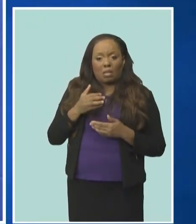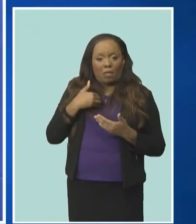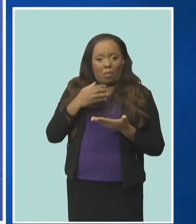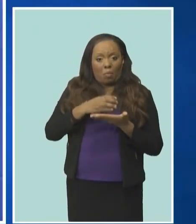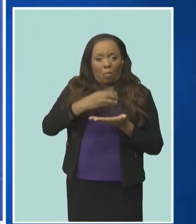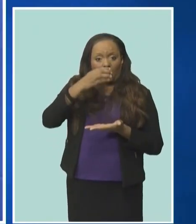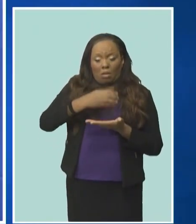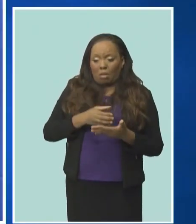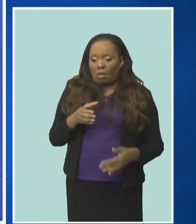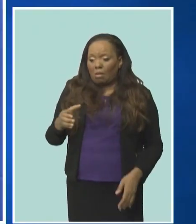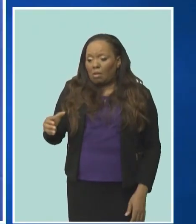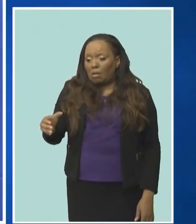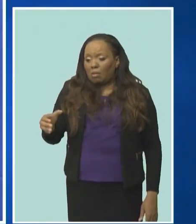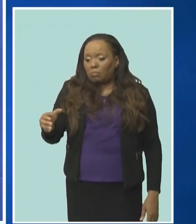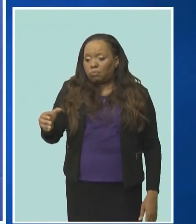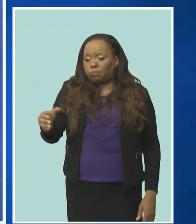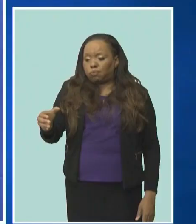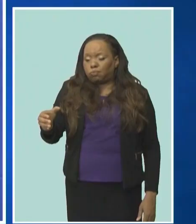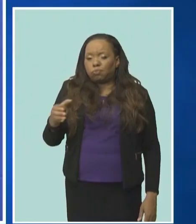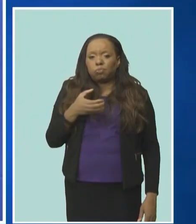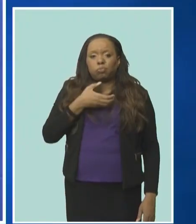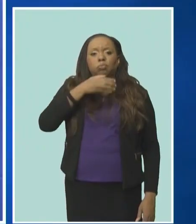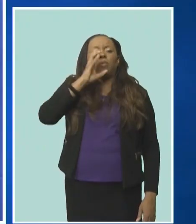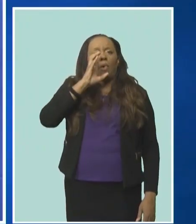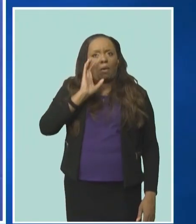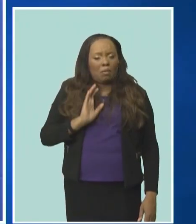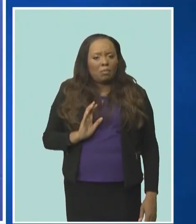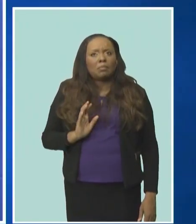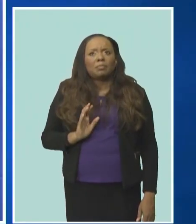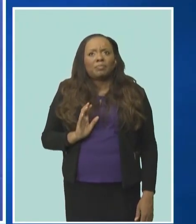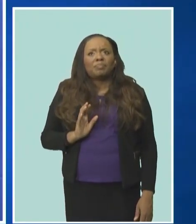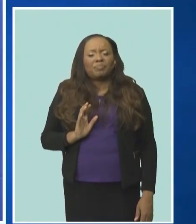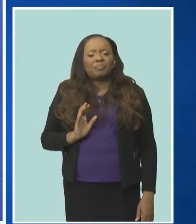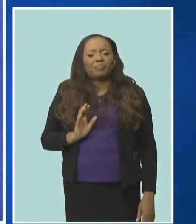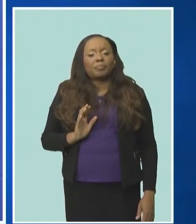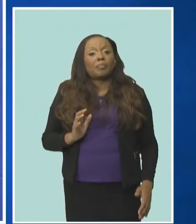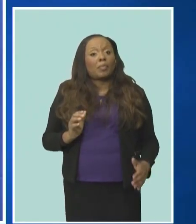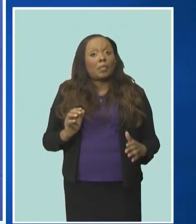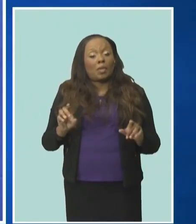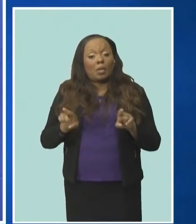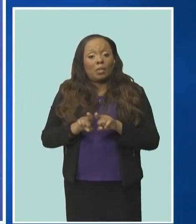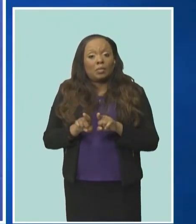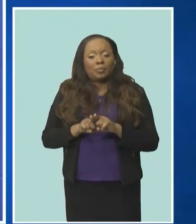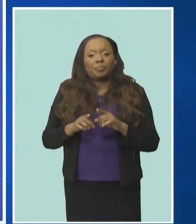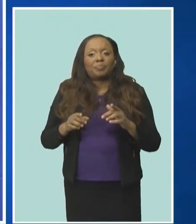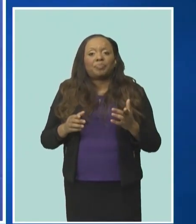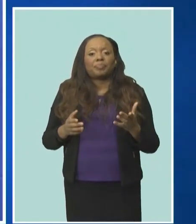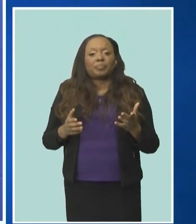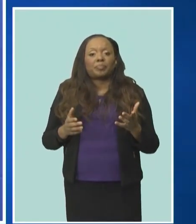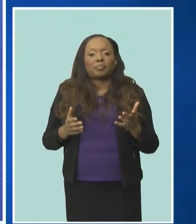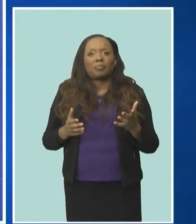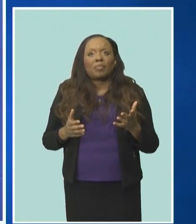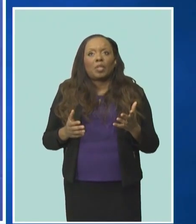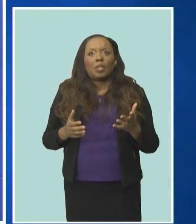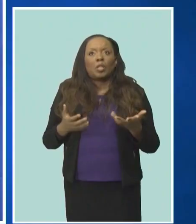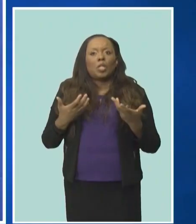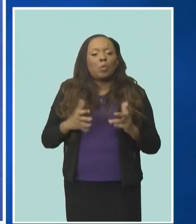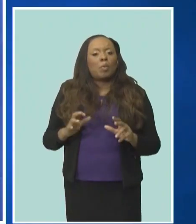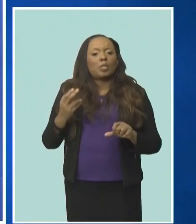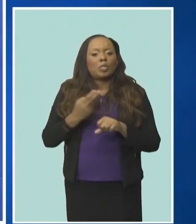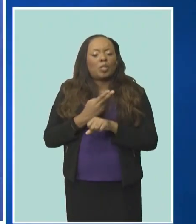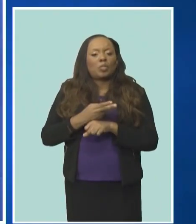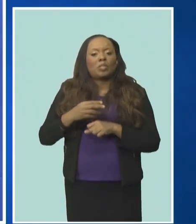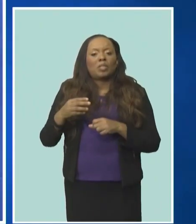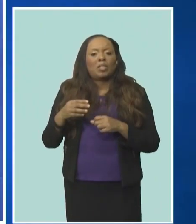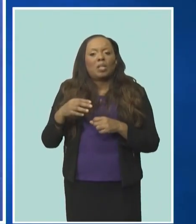while being healthy at the same time. And also, from what you just indicated, having not to use plastic bottles, which is not good for